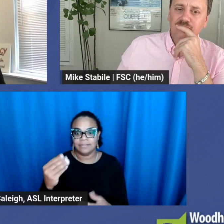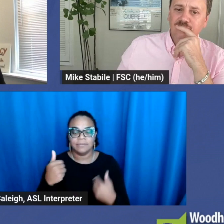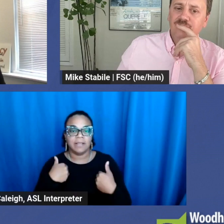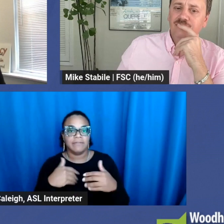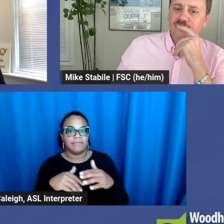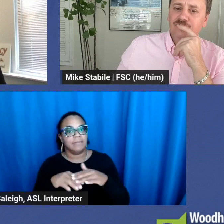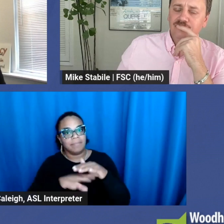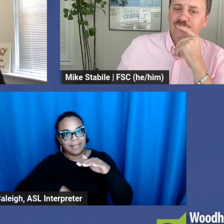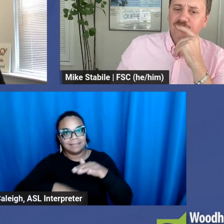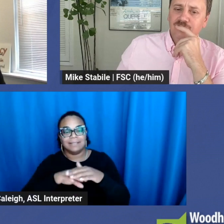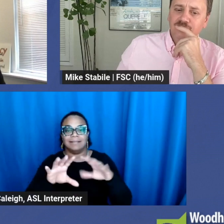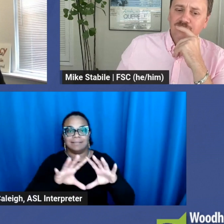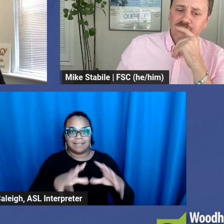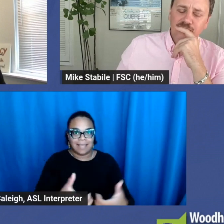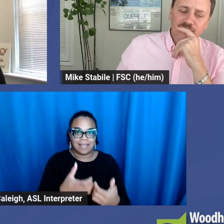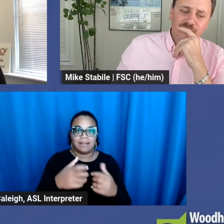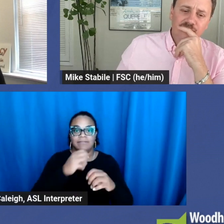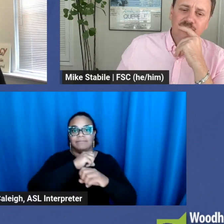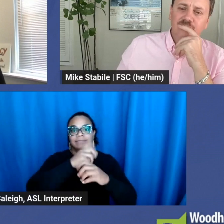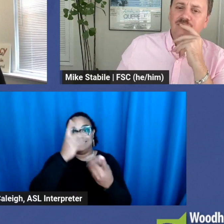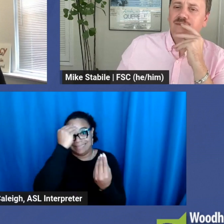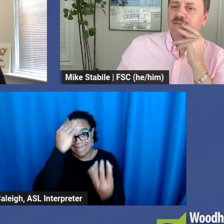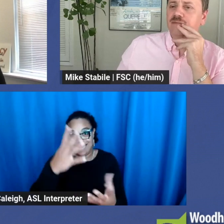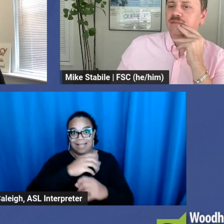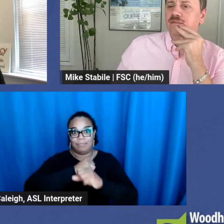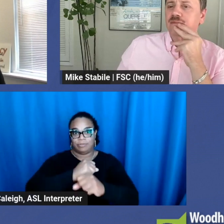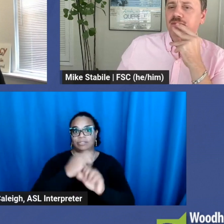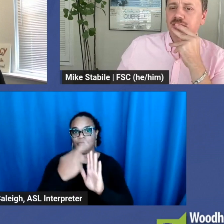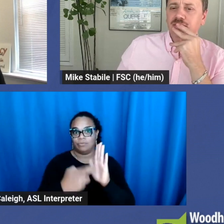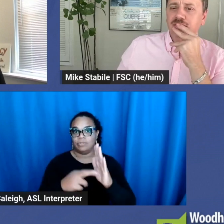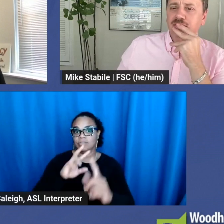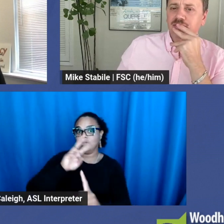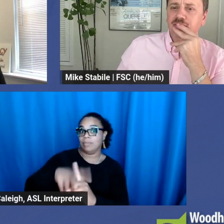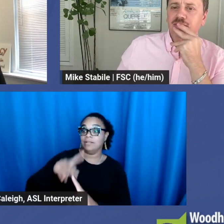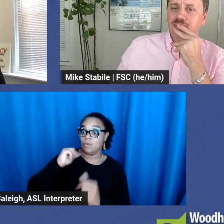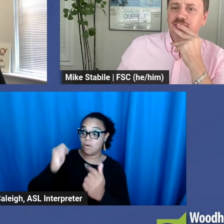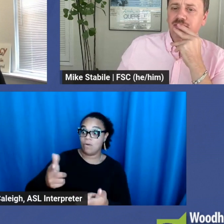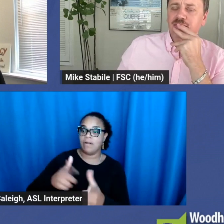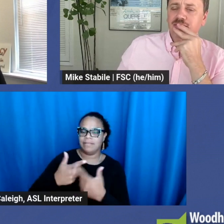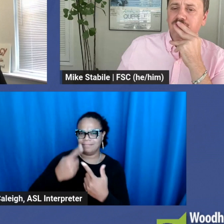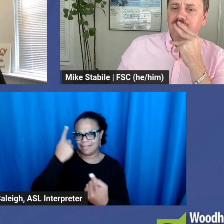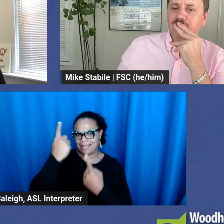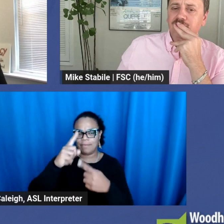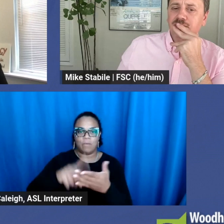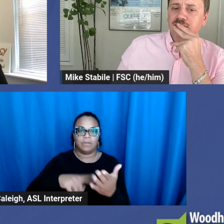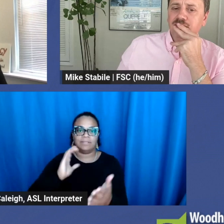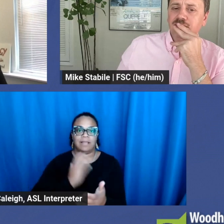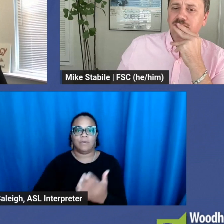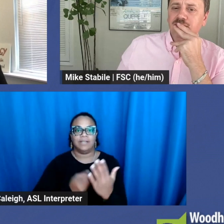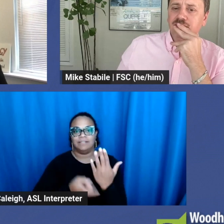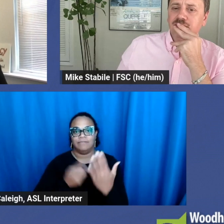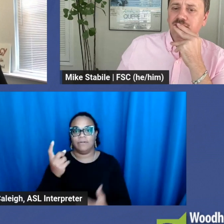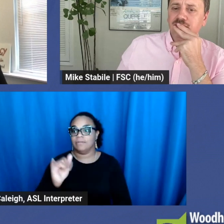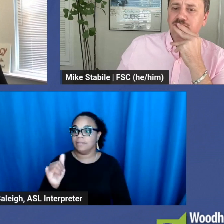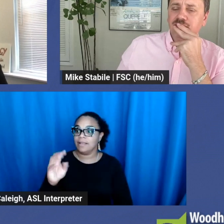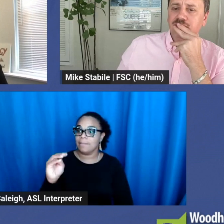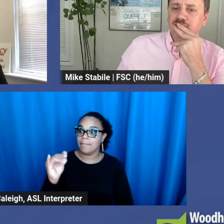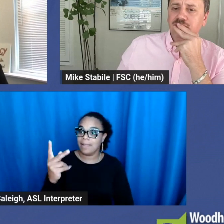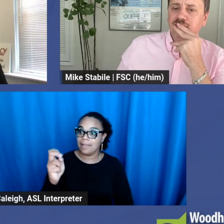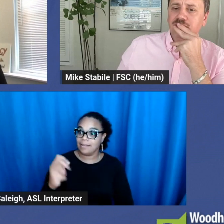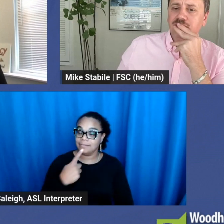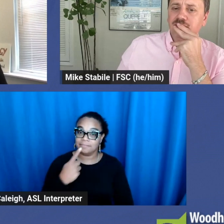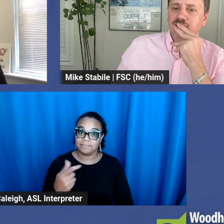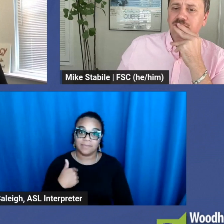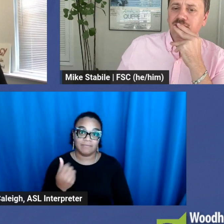data protection rules that must apply to everyone, and then to think about what are the defaults that we're setting. That, along the lines of what Mike was saying, there are all sorts